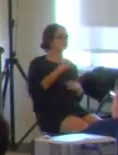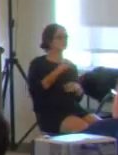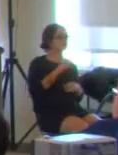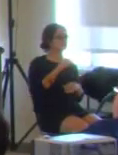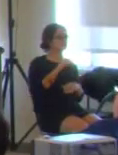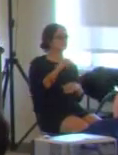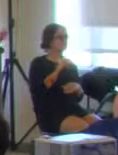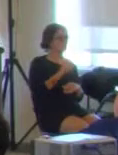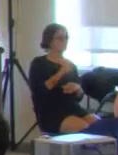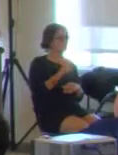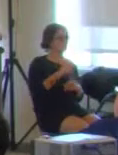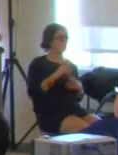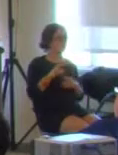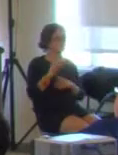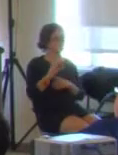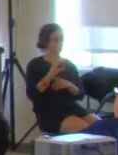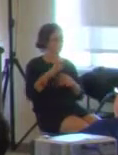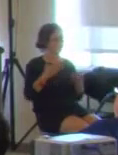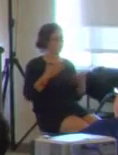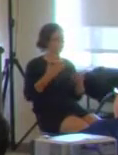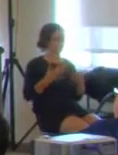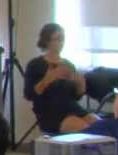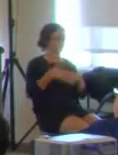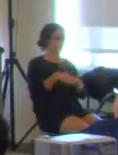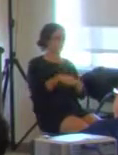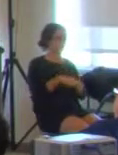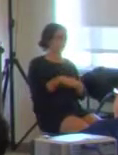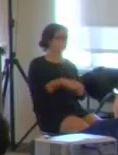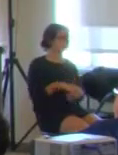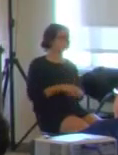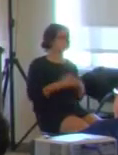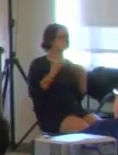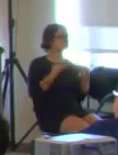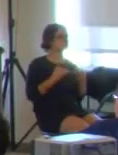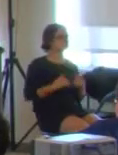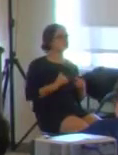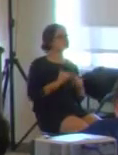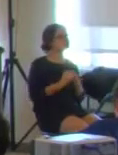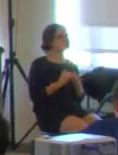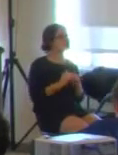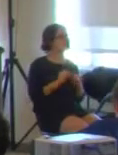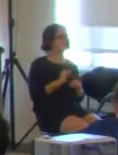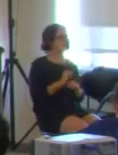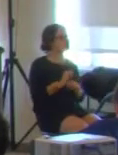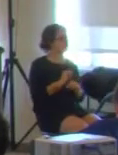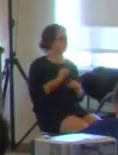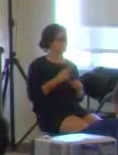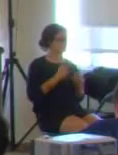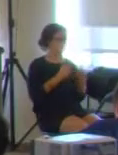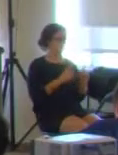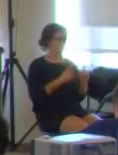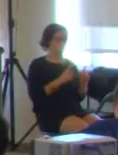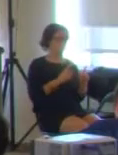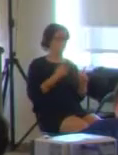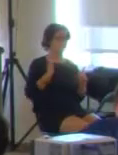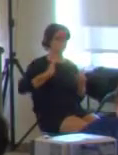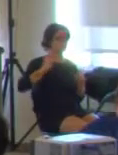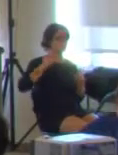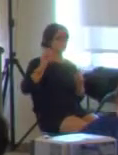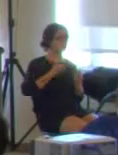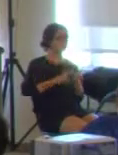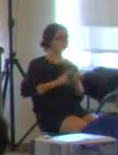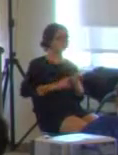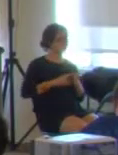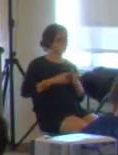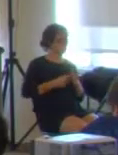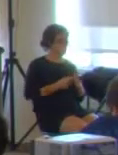and the vocational services are integrated. Competitive employment is the goal. There used to be, when this research was starting,